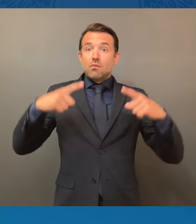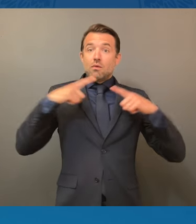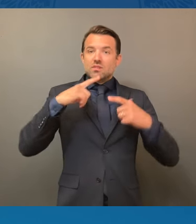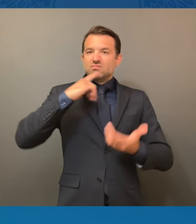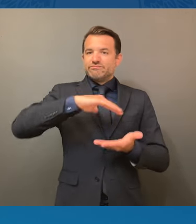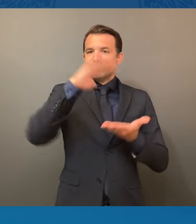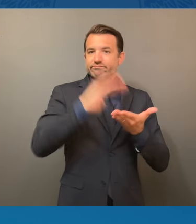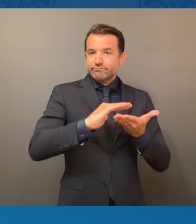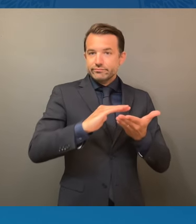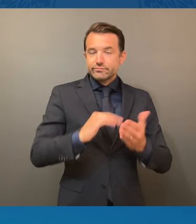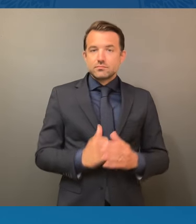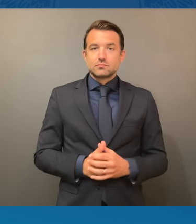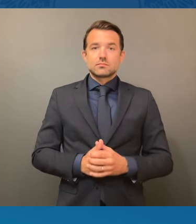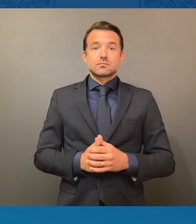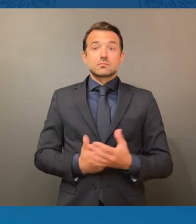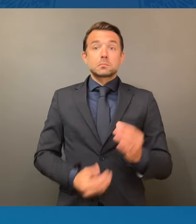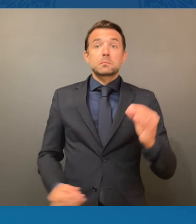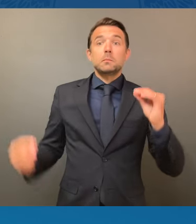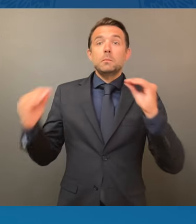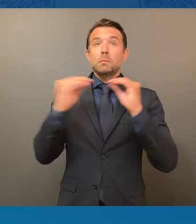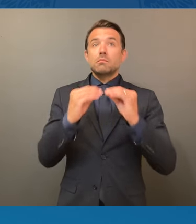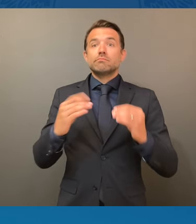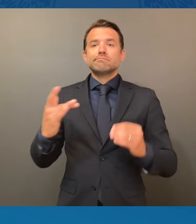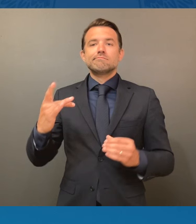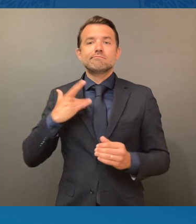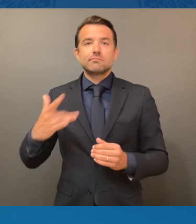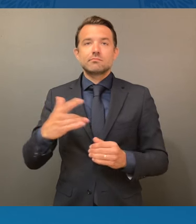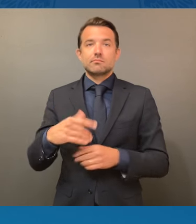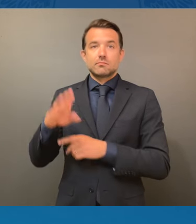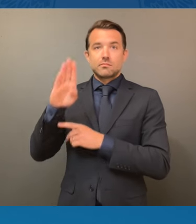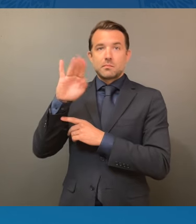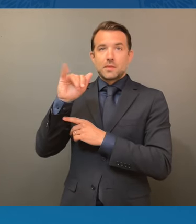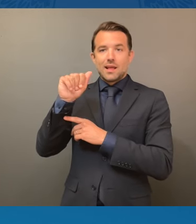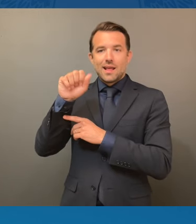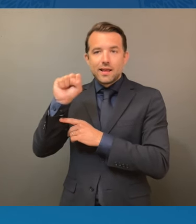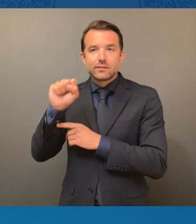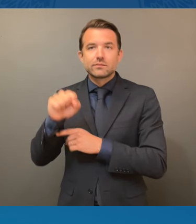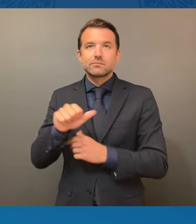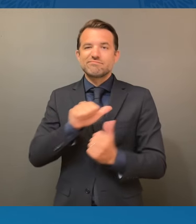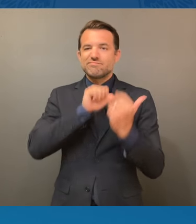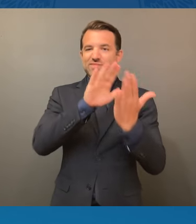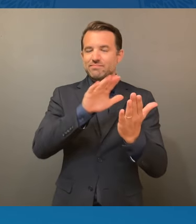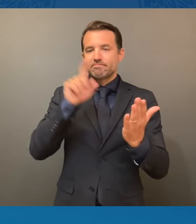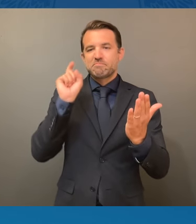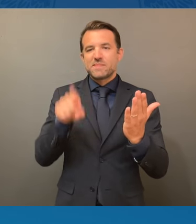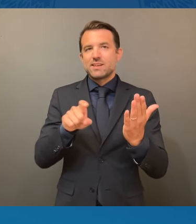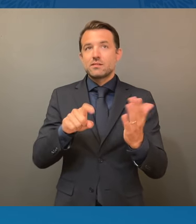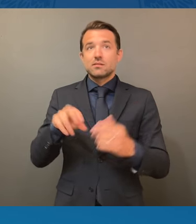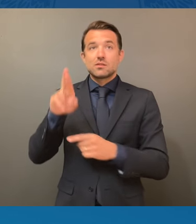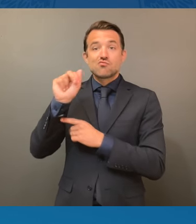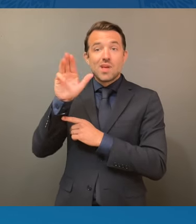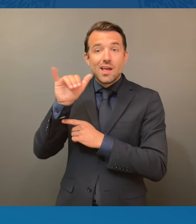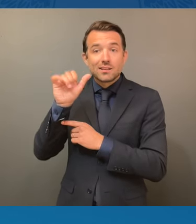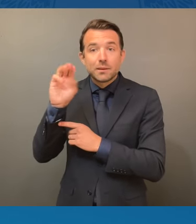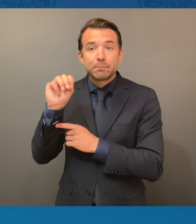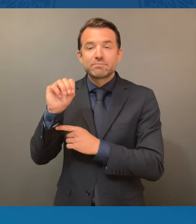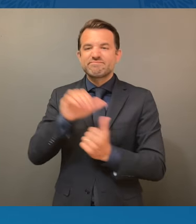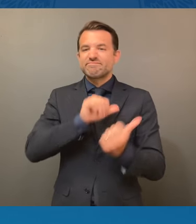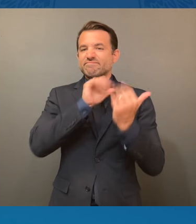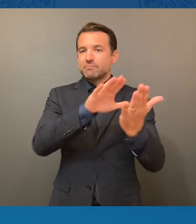more likely to face the bias and racism from the healthcare professionals they rely on to keep them healthy